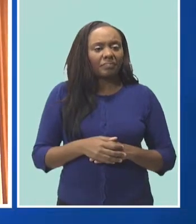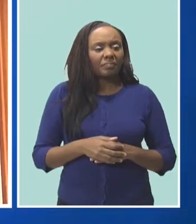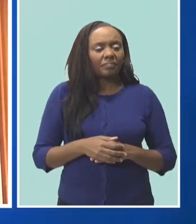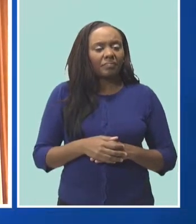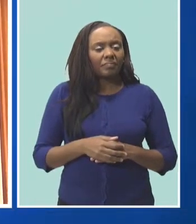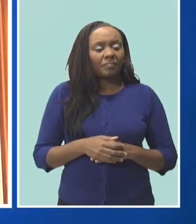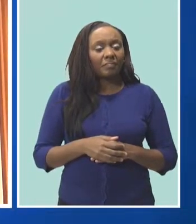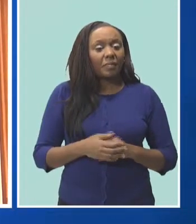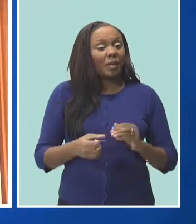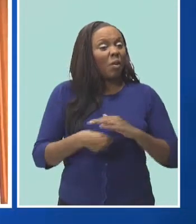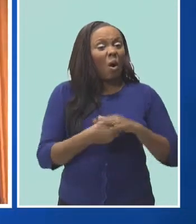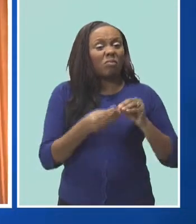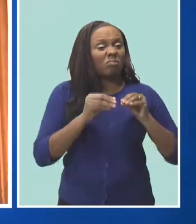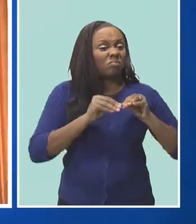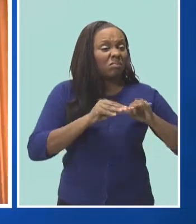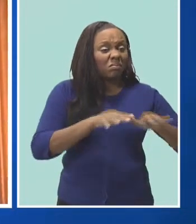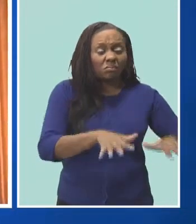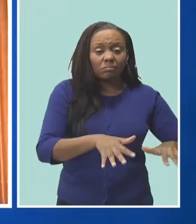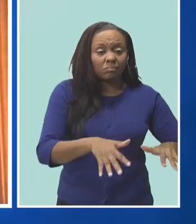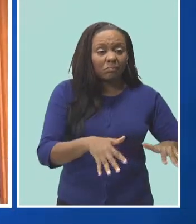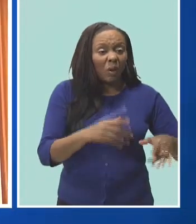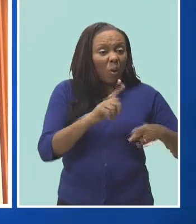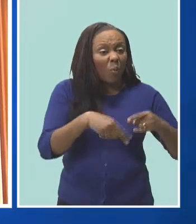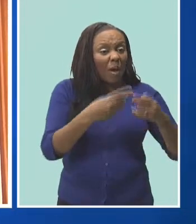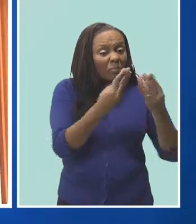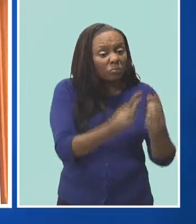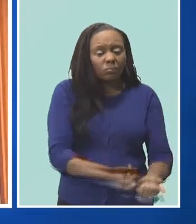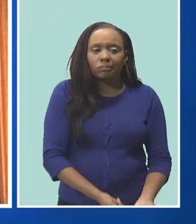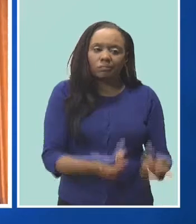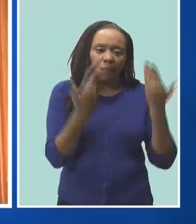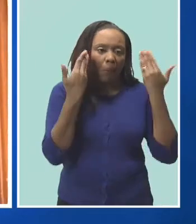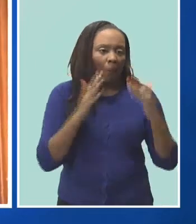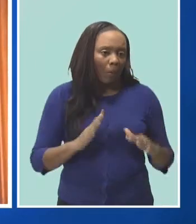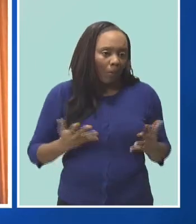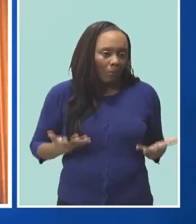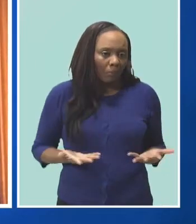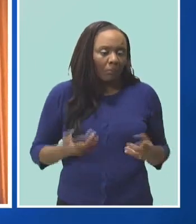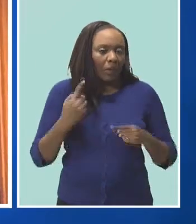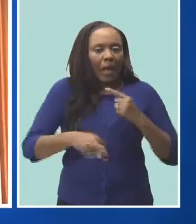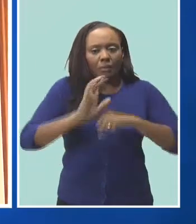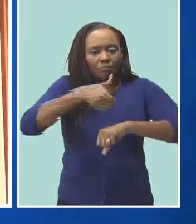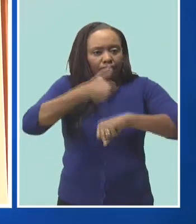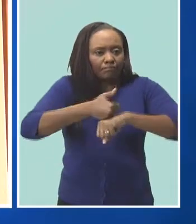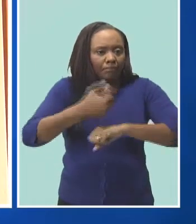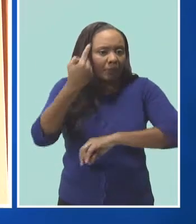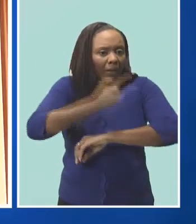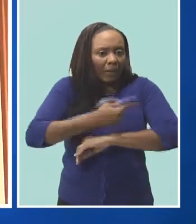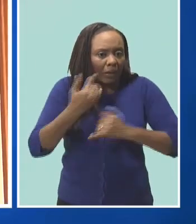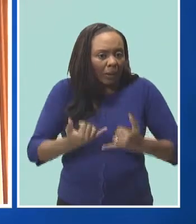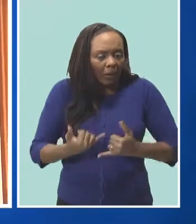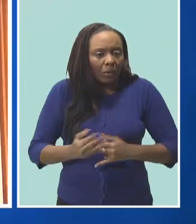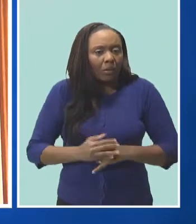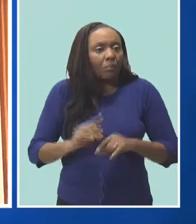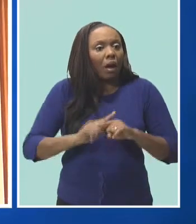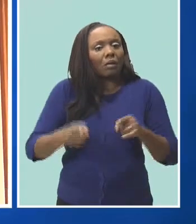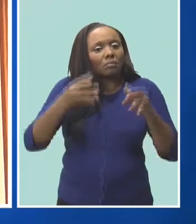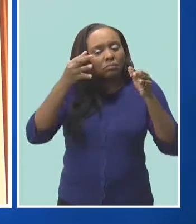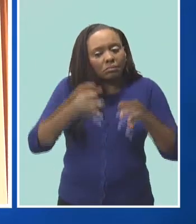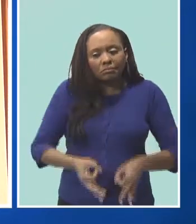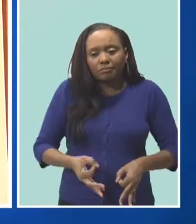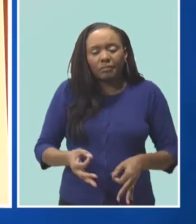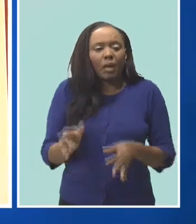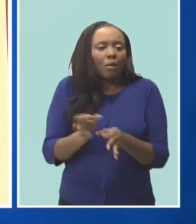with, we don't know when it is going to be over with, So I think that the decision that we made was to